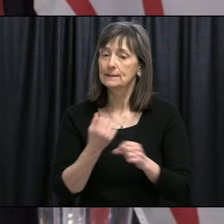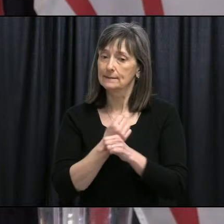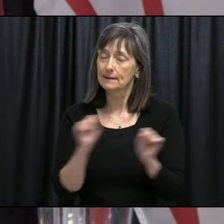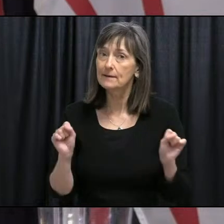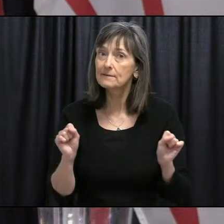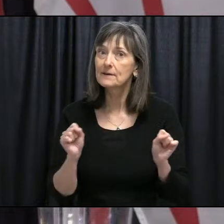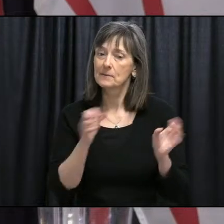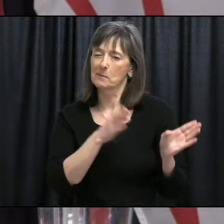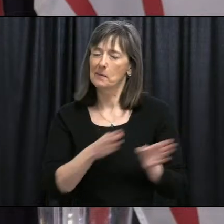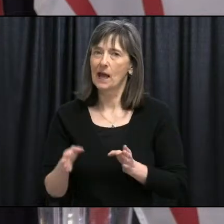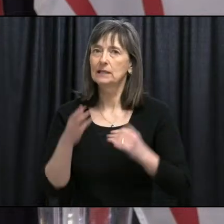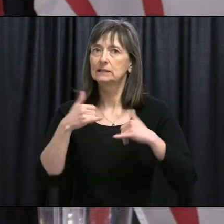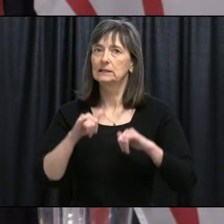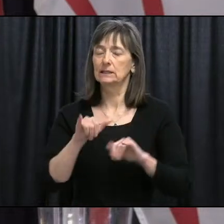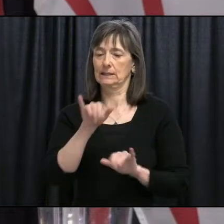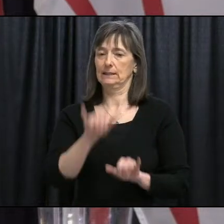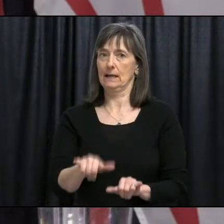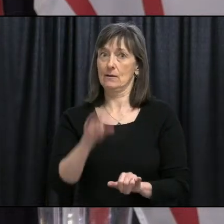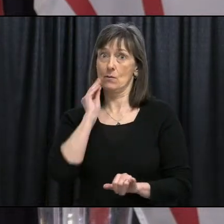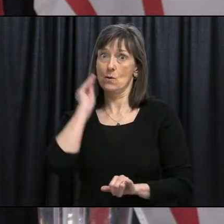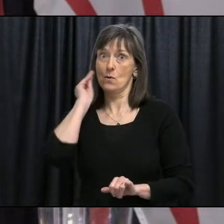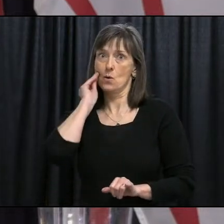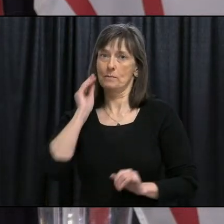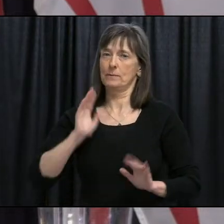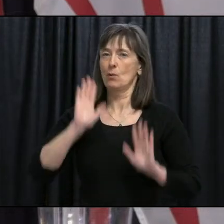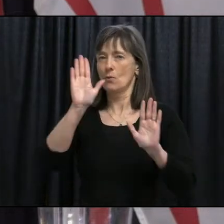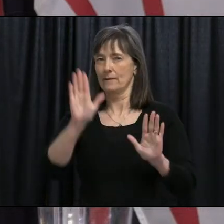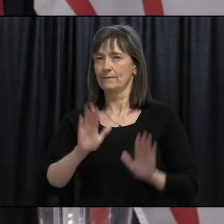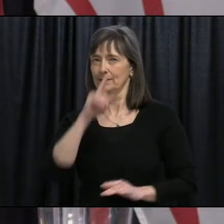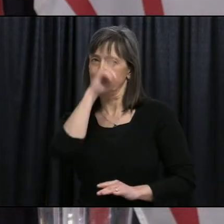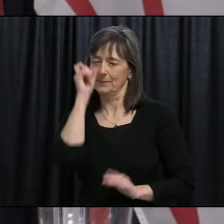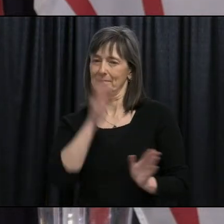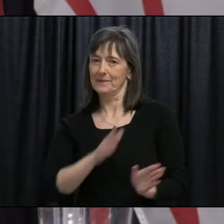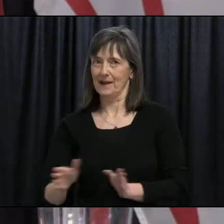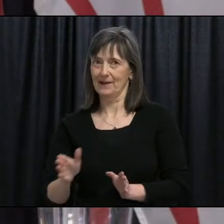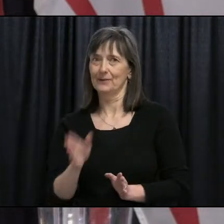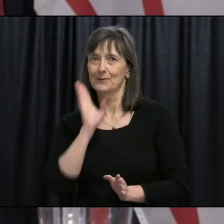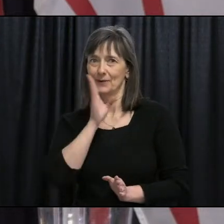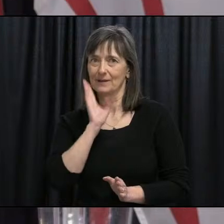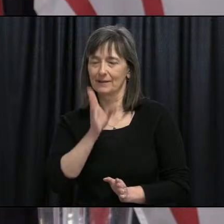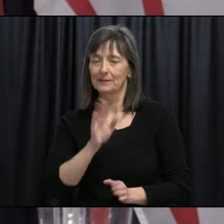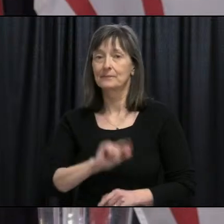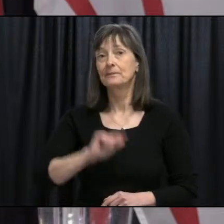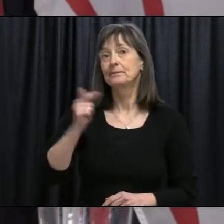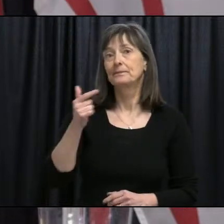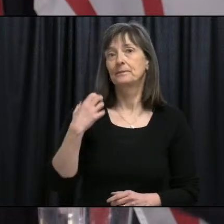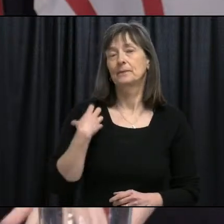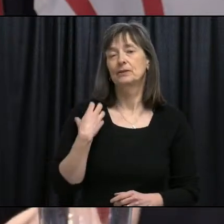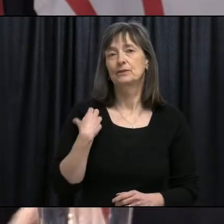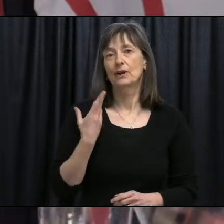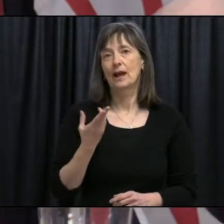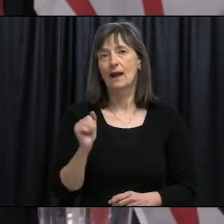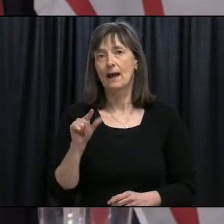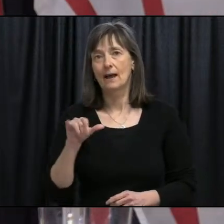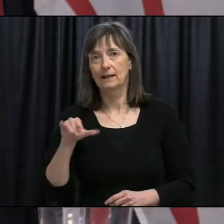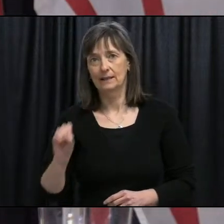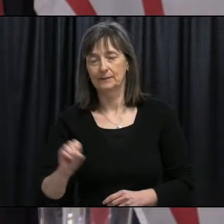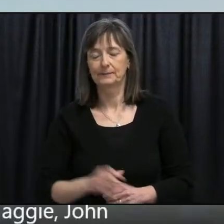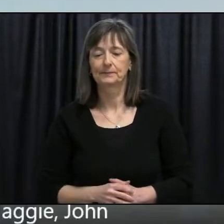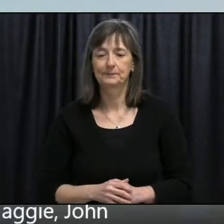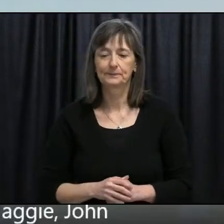amazing summer across Newfoundland and Labrador. With that, I'll turn it over to Dr. Haggie for a few comments.